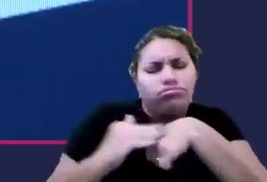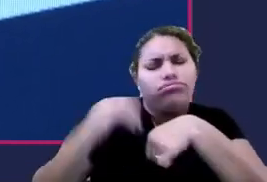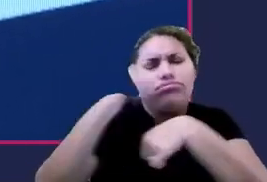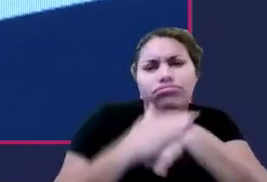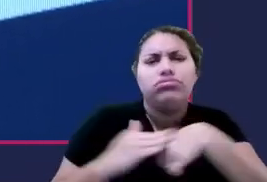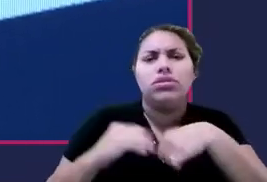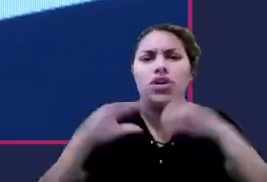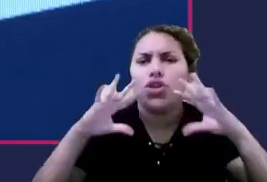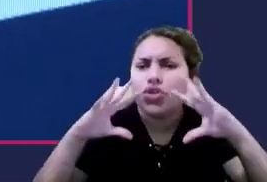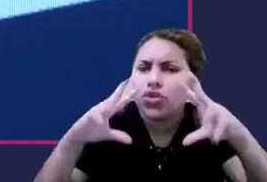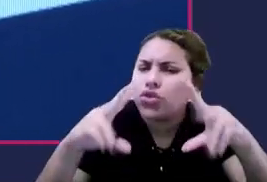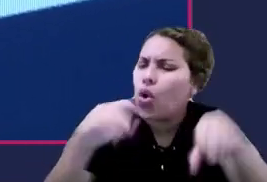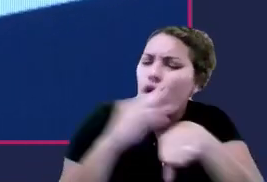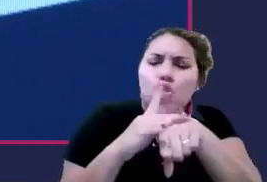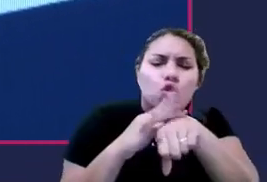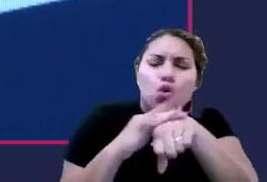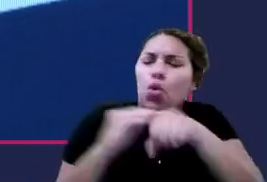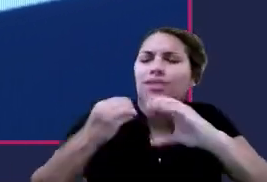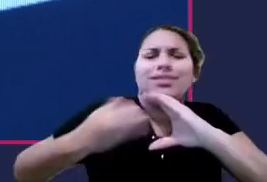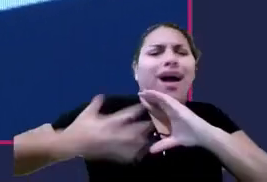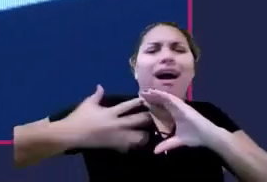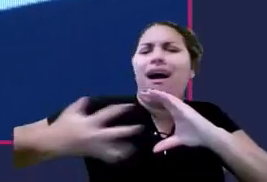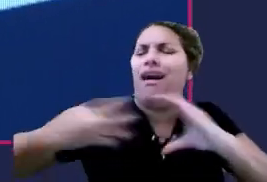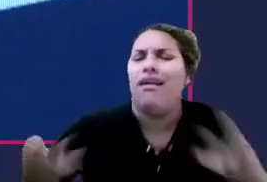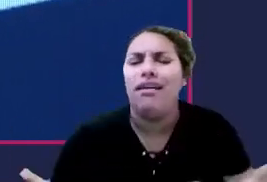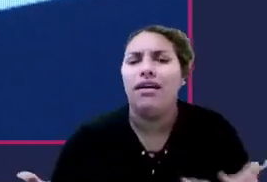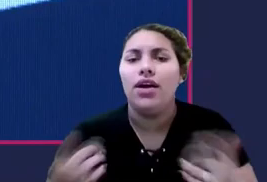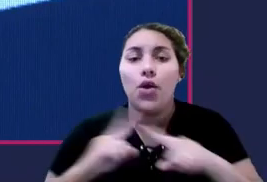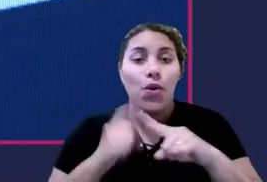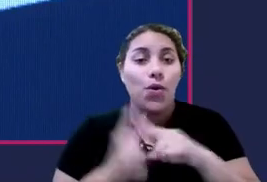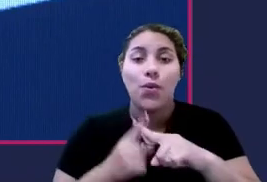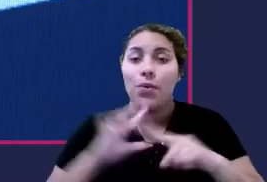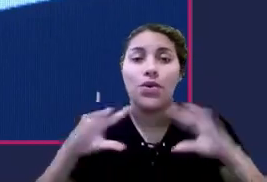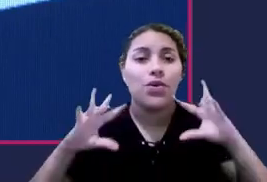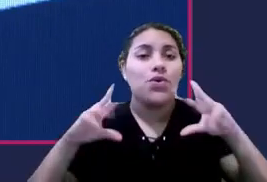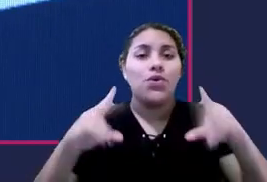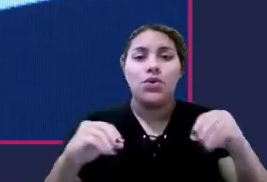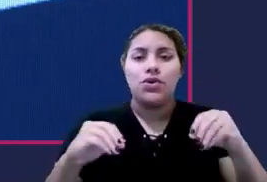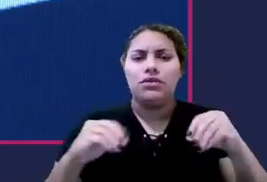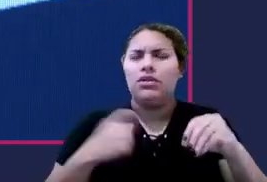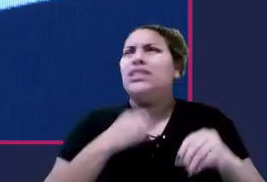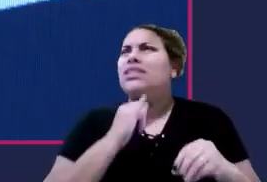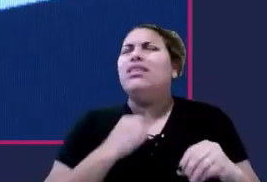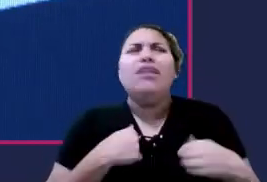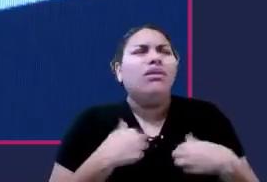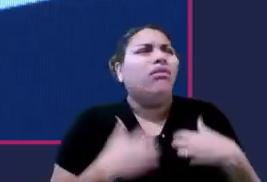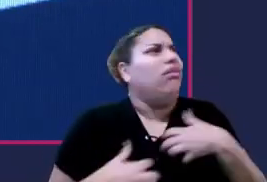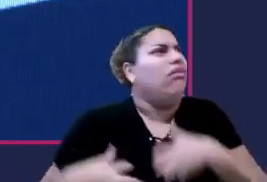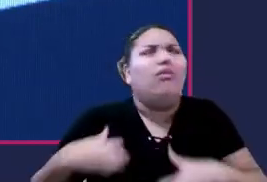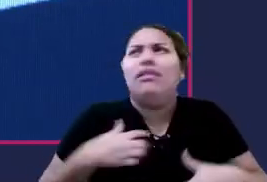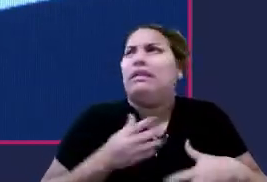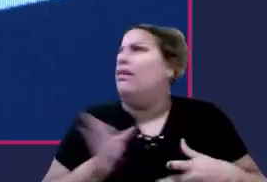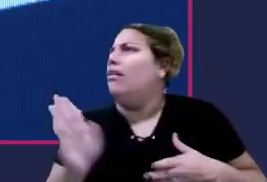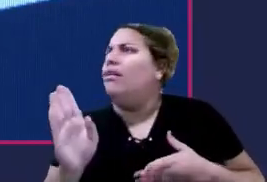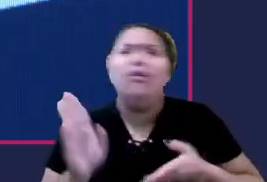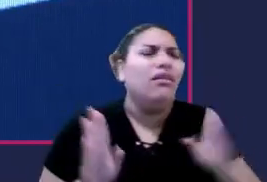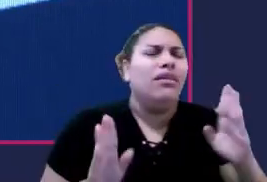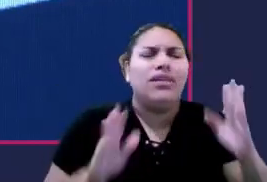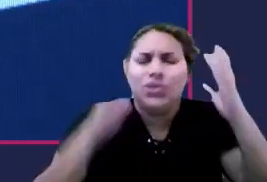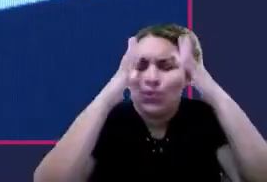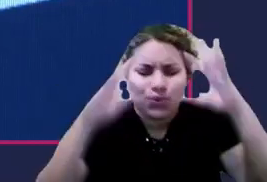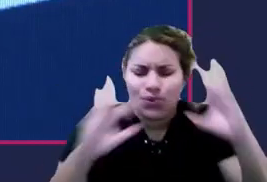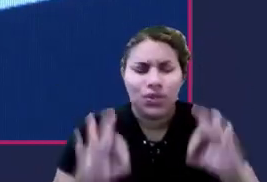a care for all rare diseases. People often ask, where do I